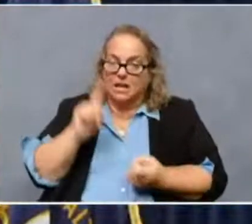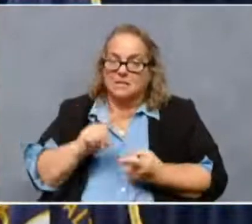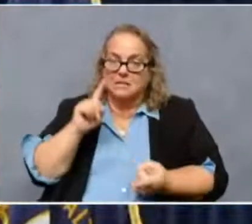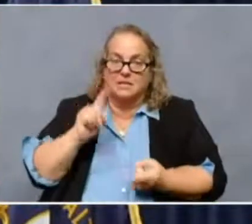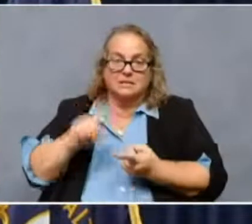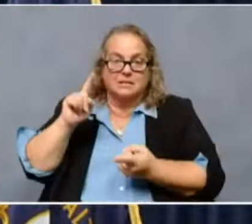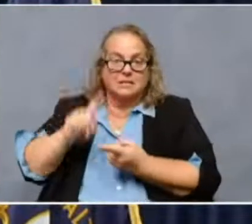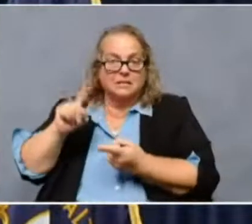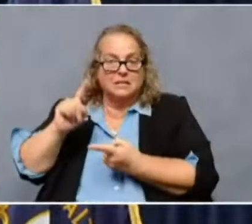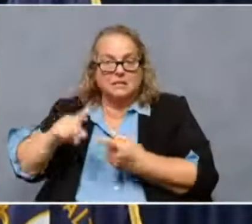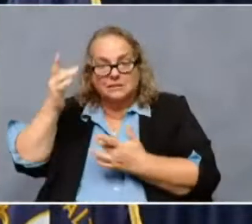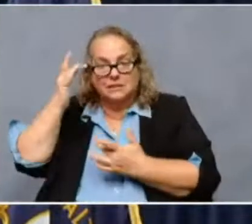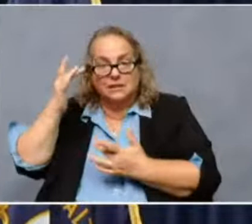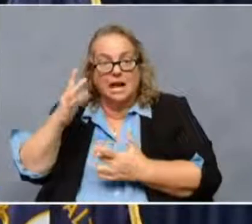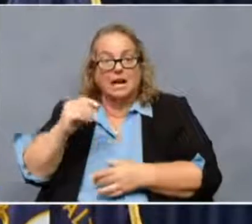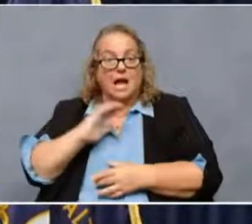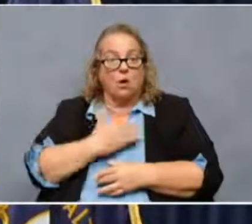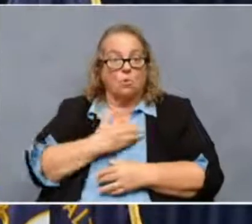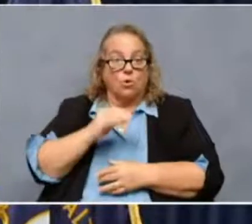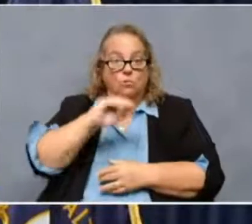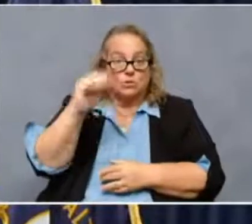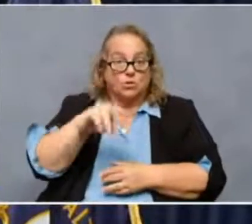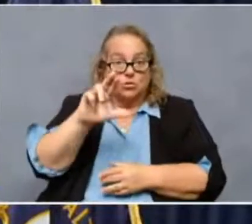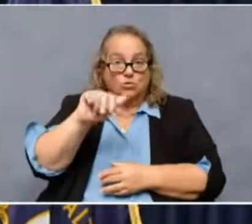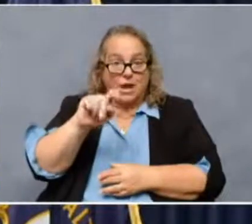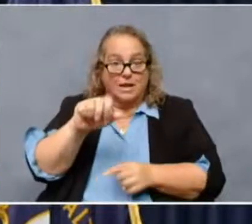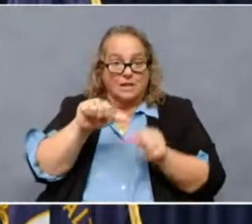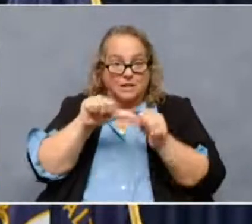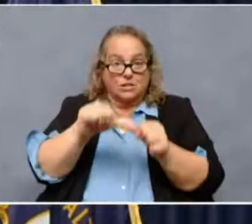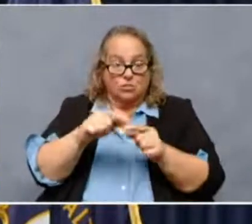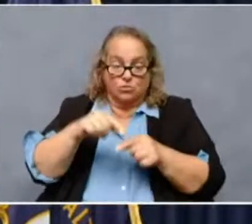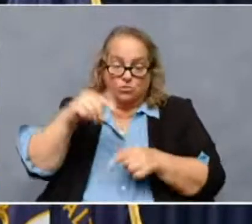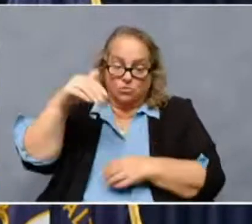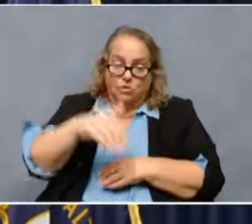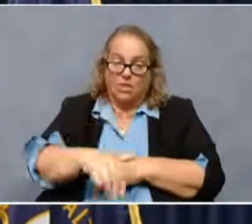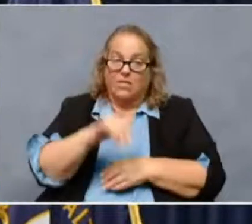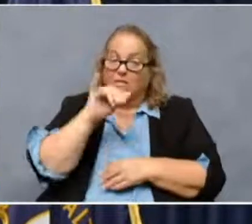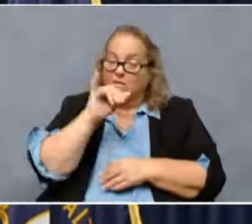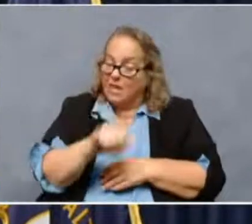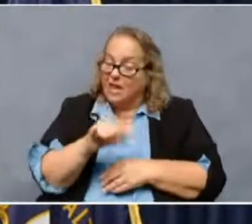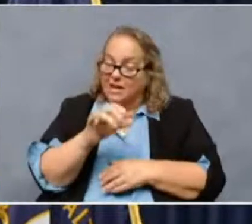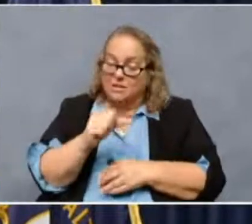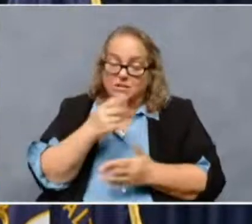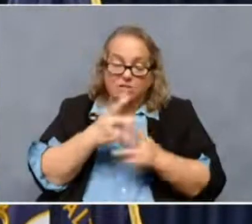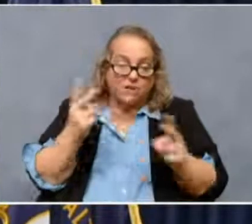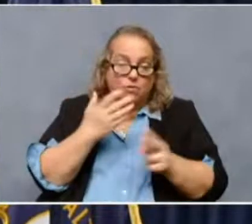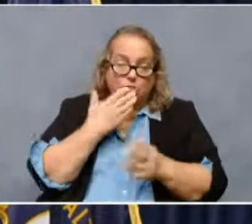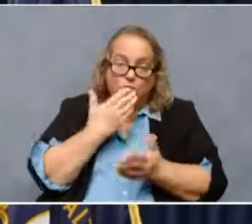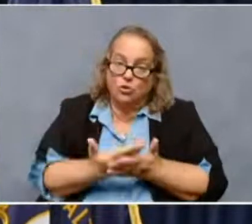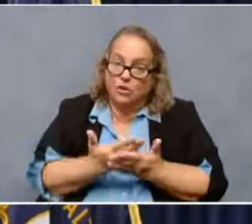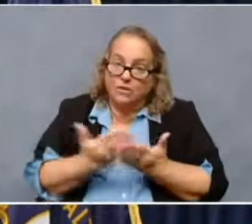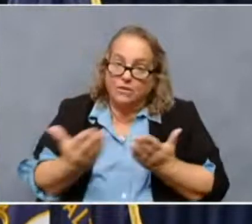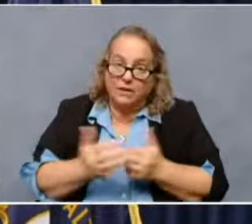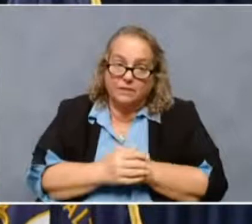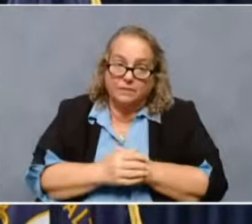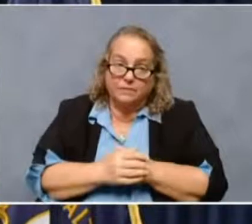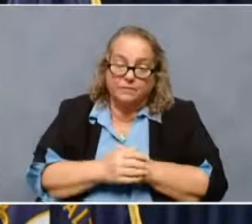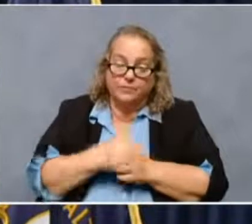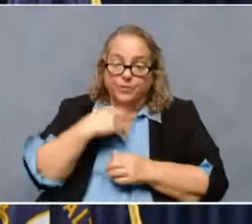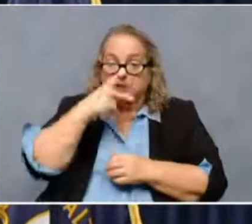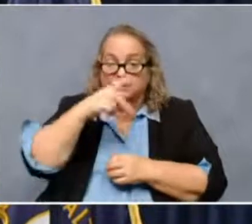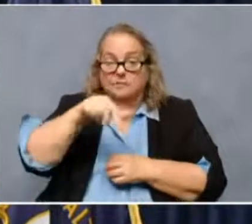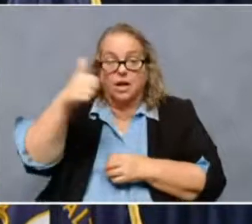rate continues to drop. That is the leading indicator. That's a good thing. We see other reliable